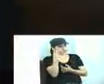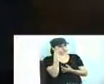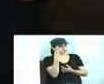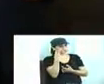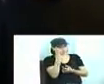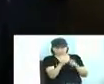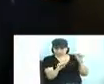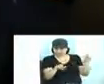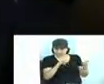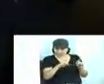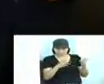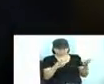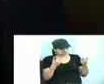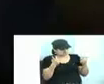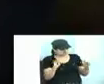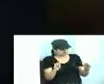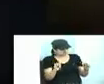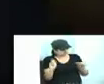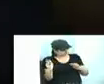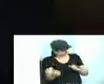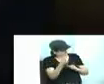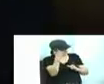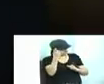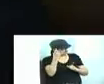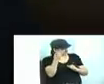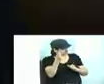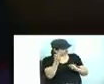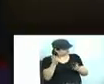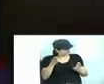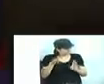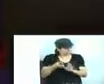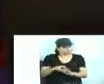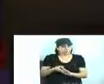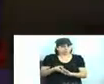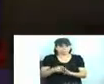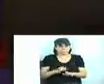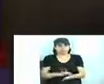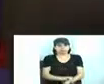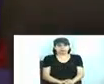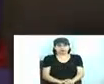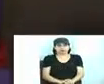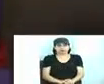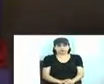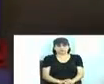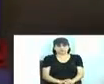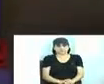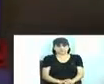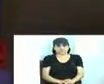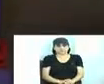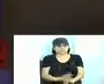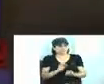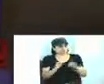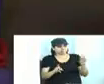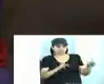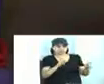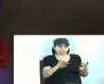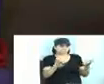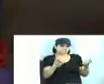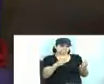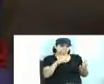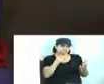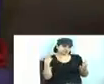would like to take a shot. Would any of you like to join us? And nobody is willing to risk the